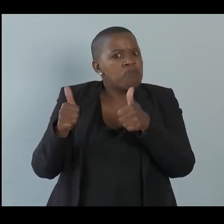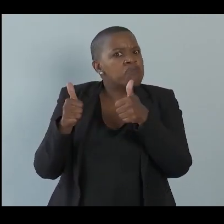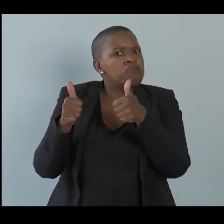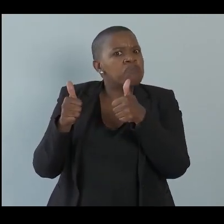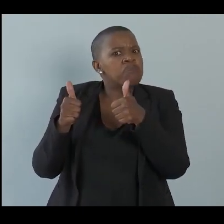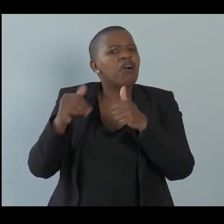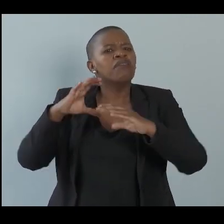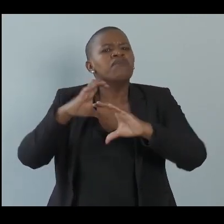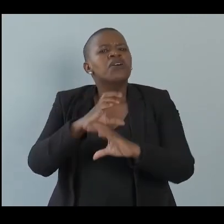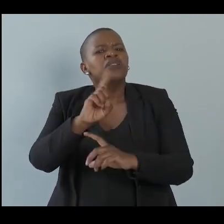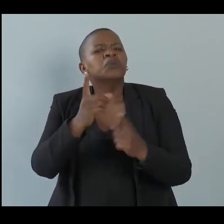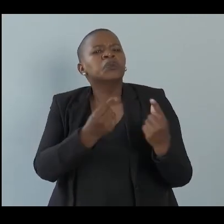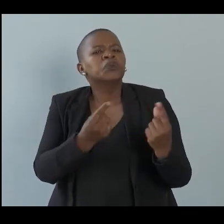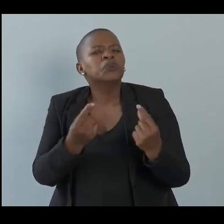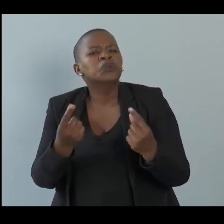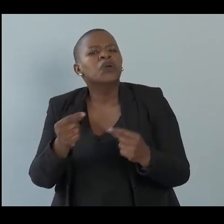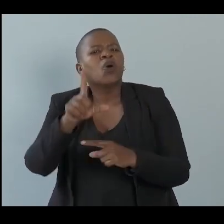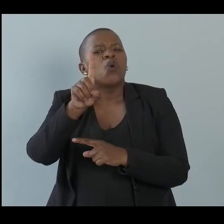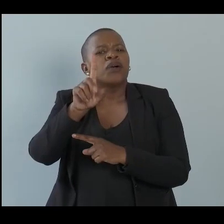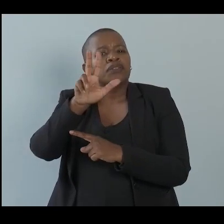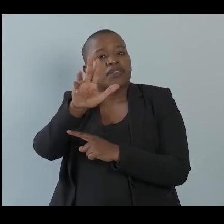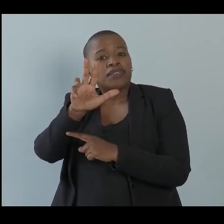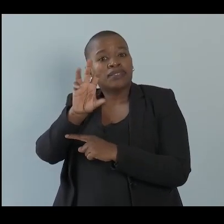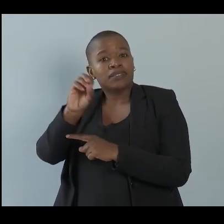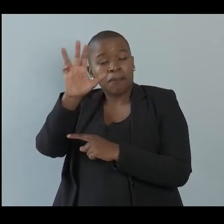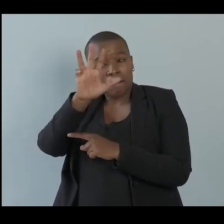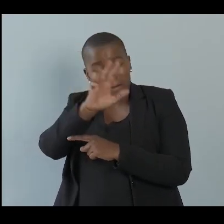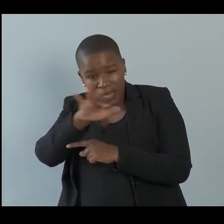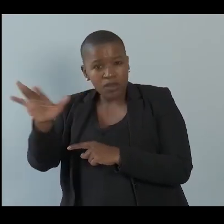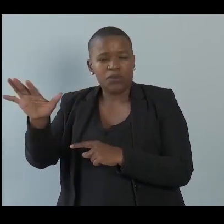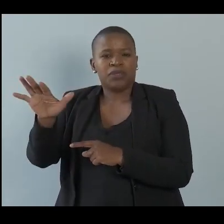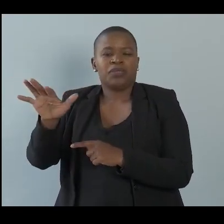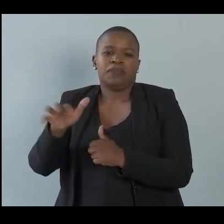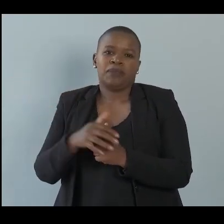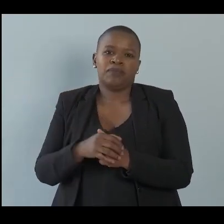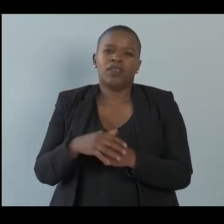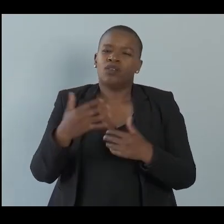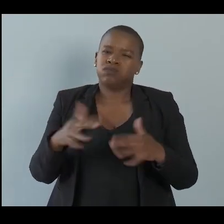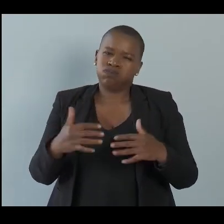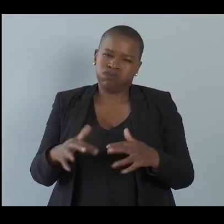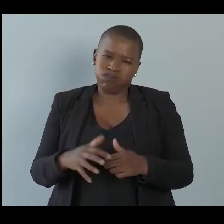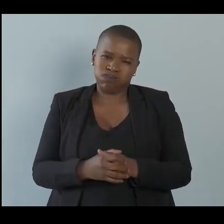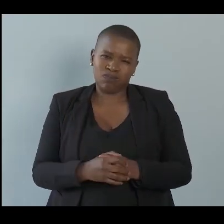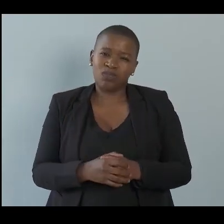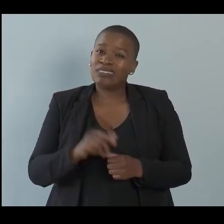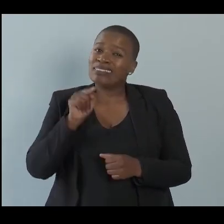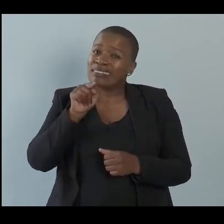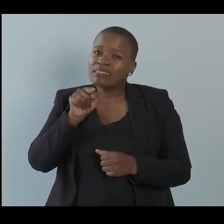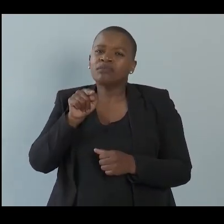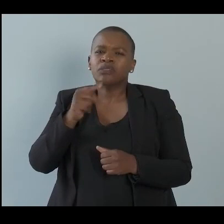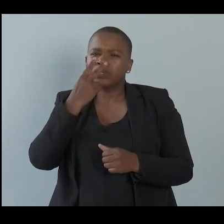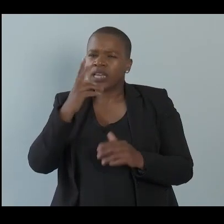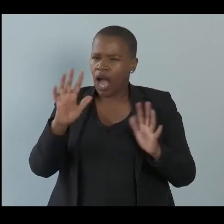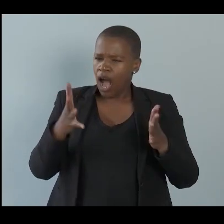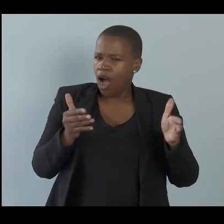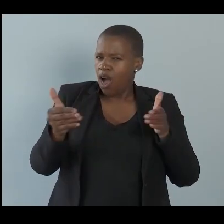in 180 million rand working capital improvement compared to FY23. As we optimize the management of our stock holdings,